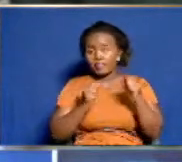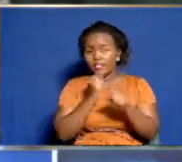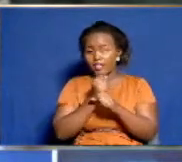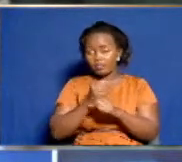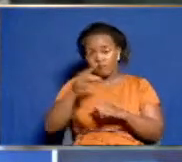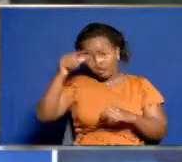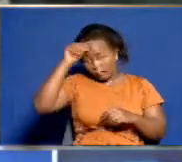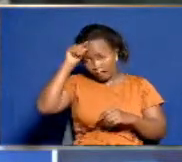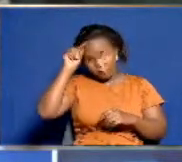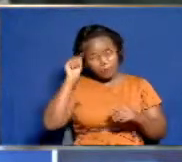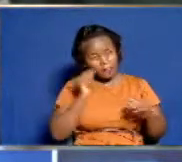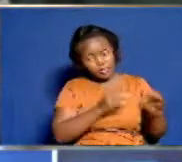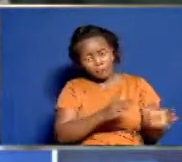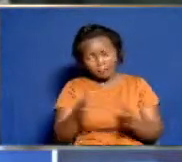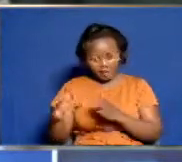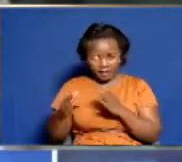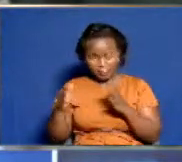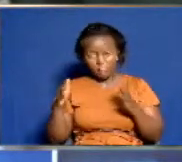mpango wa